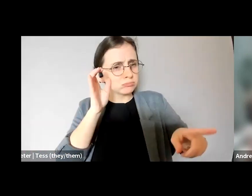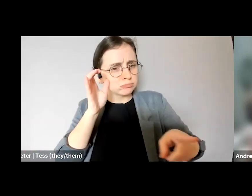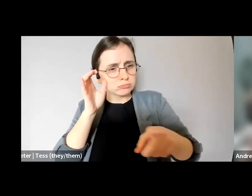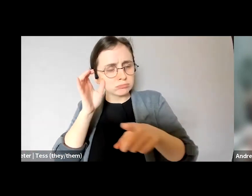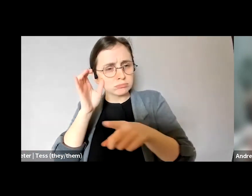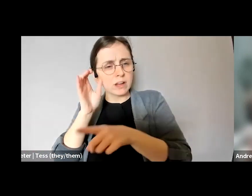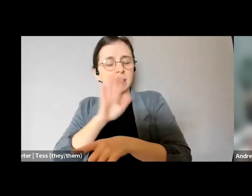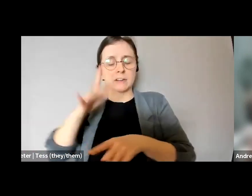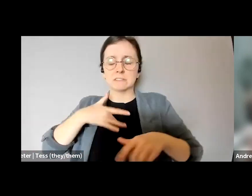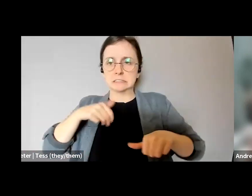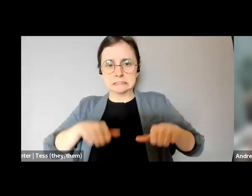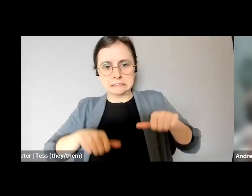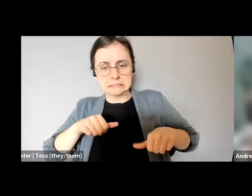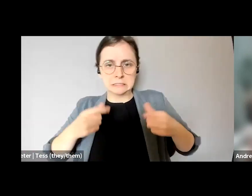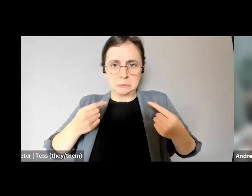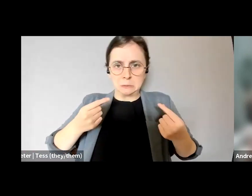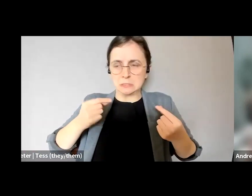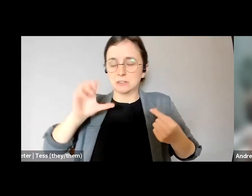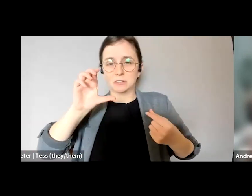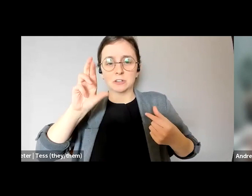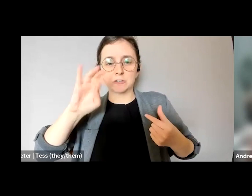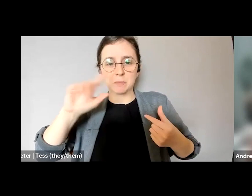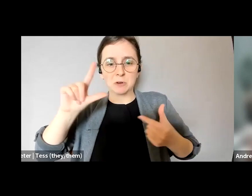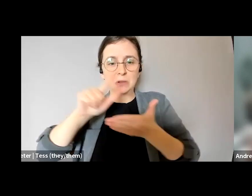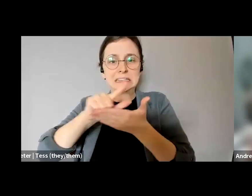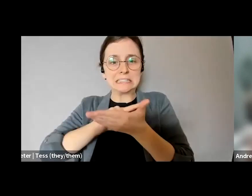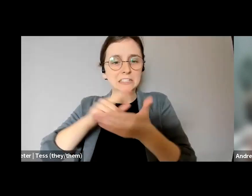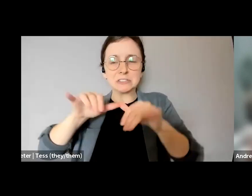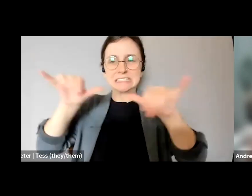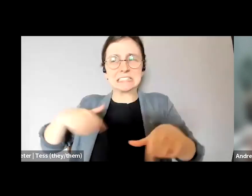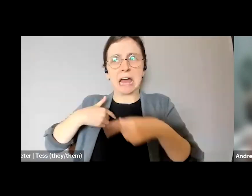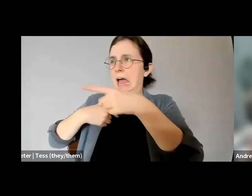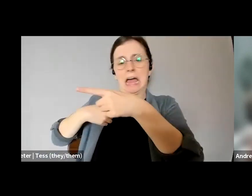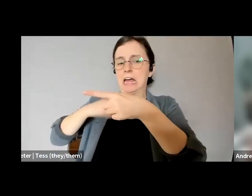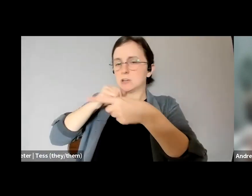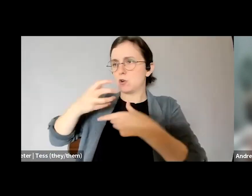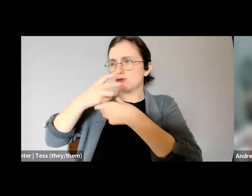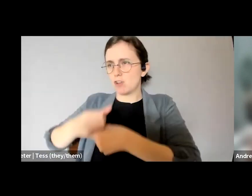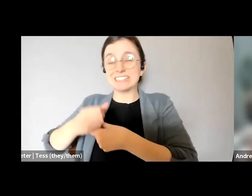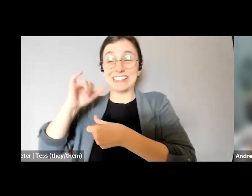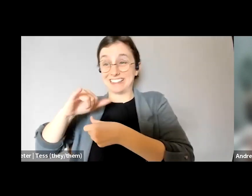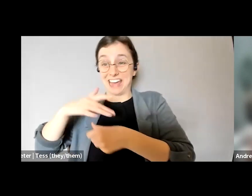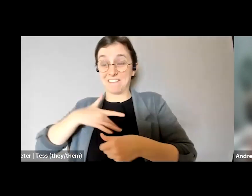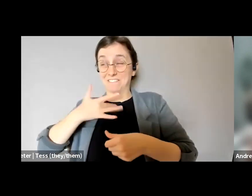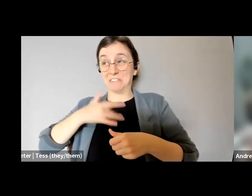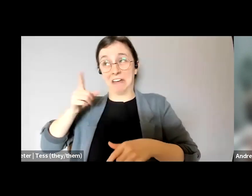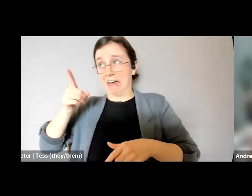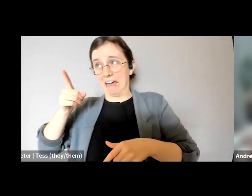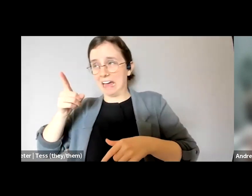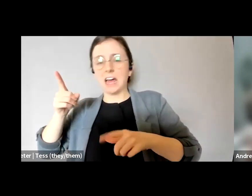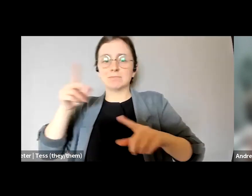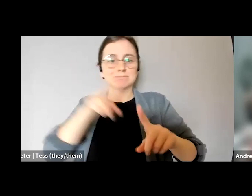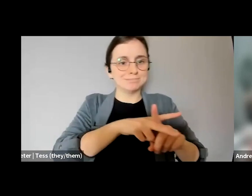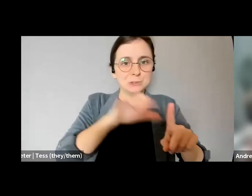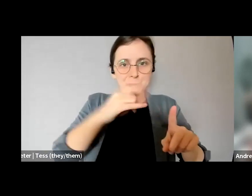in regards to the criminal legal system that I think translates as well to the mental health care system. I've also done my own research with